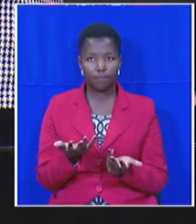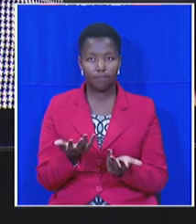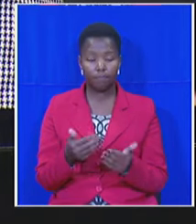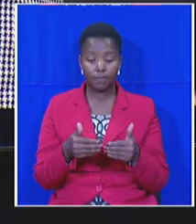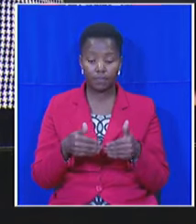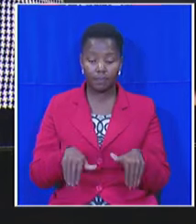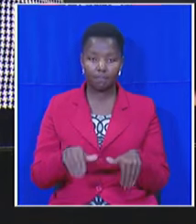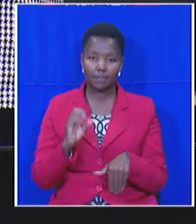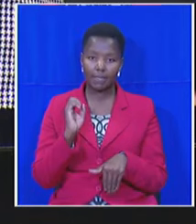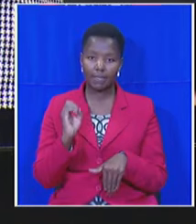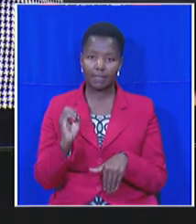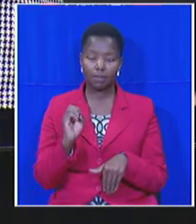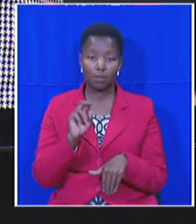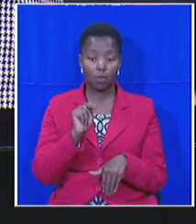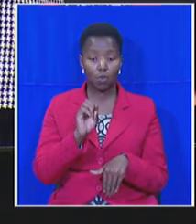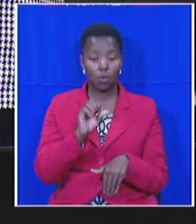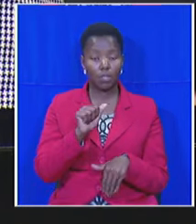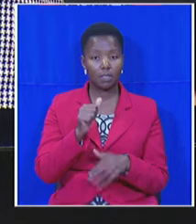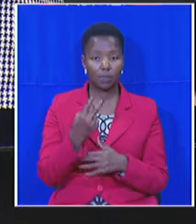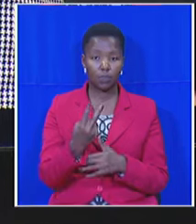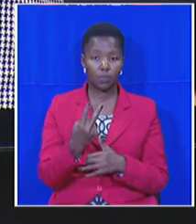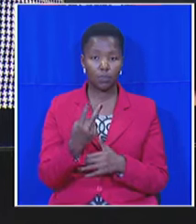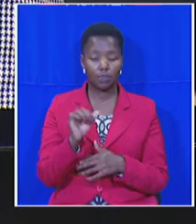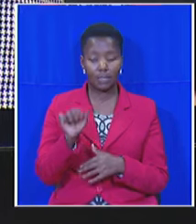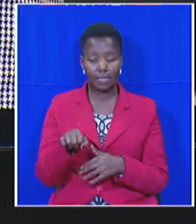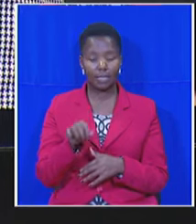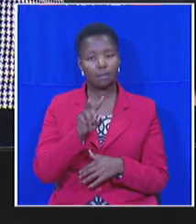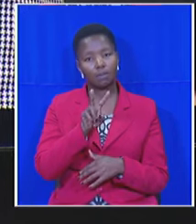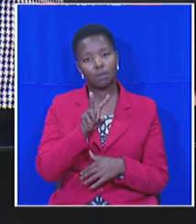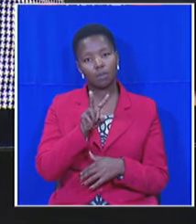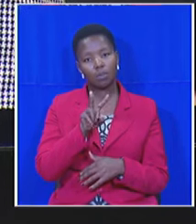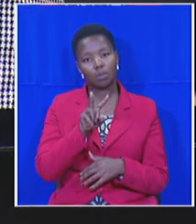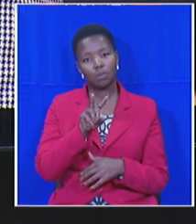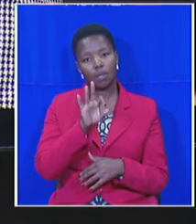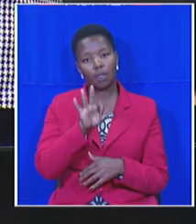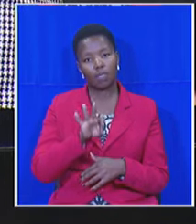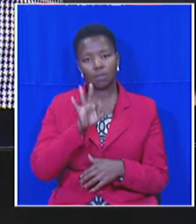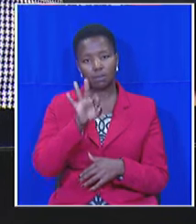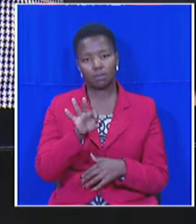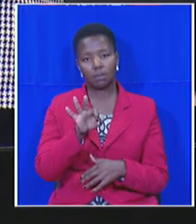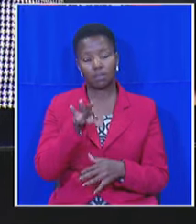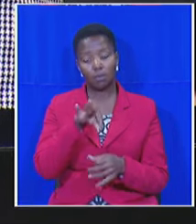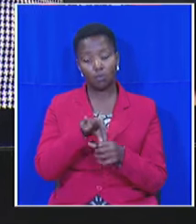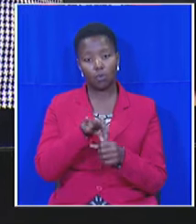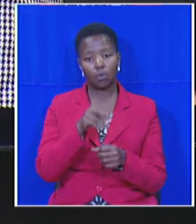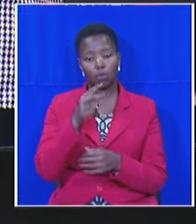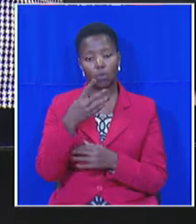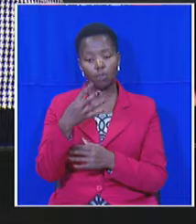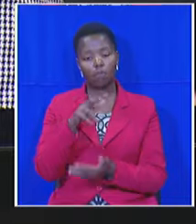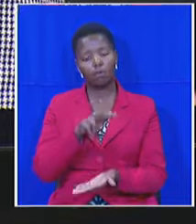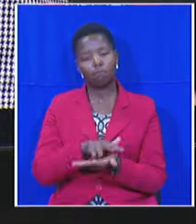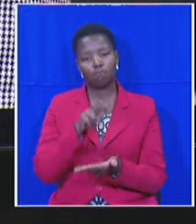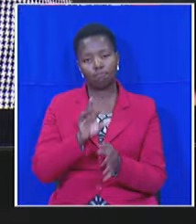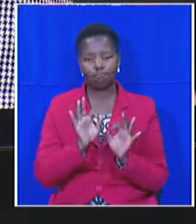Abstain 0, no 62, yes 213. Vote 24 is